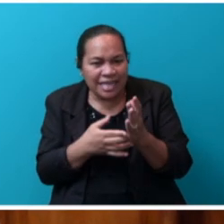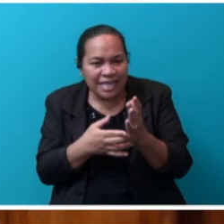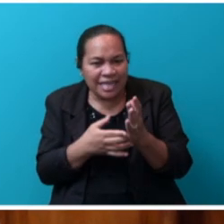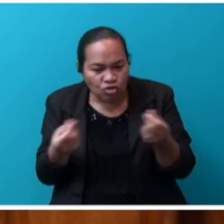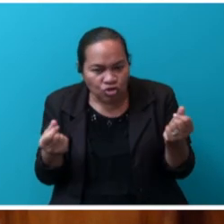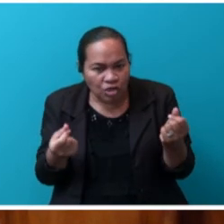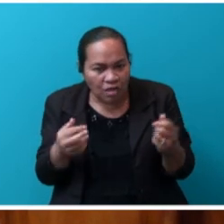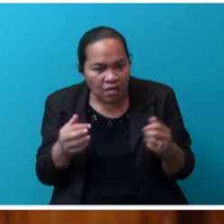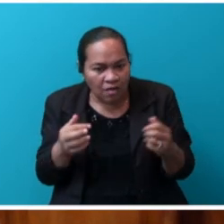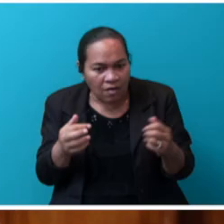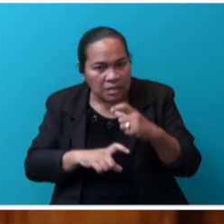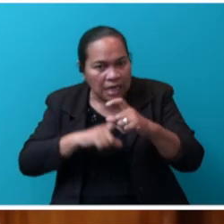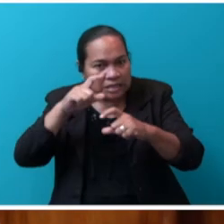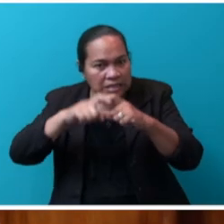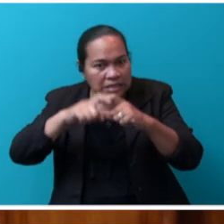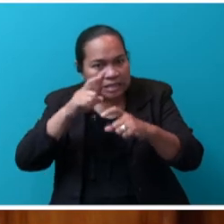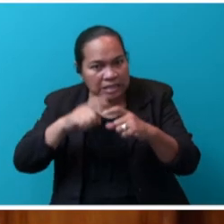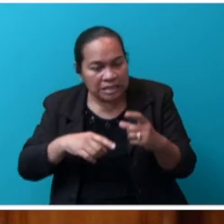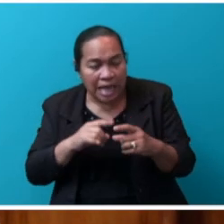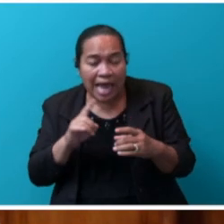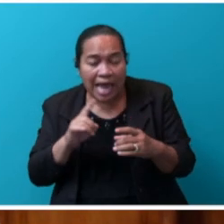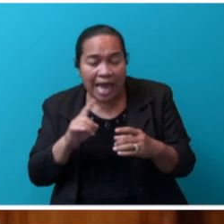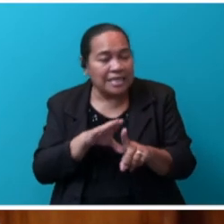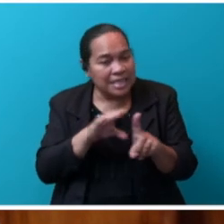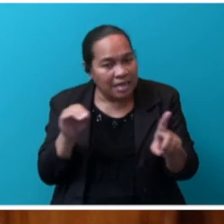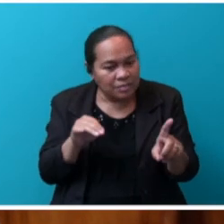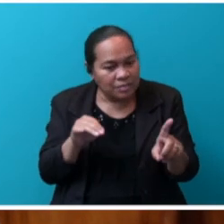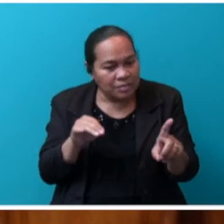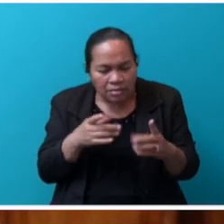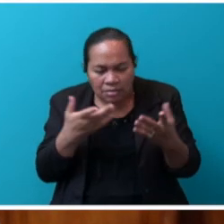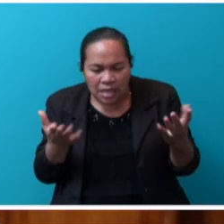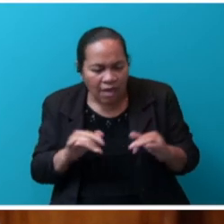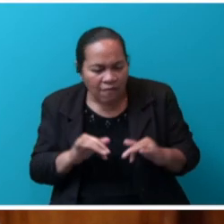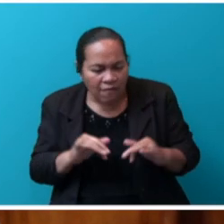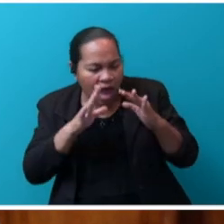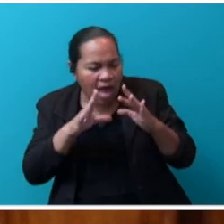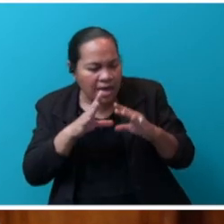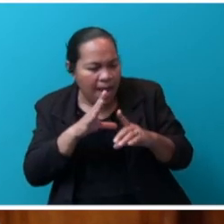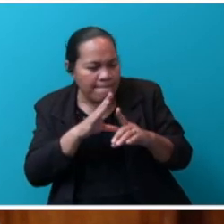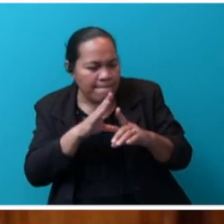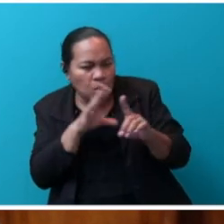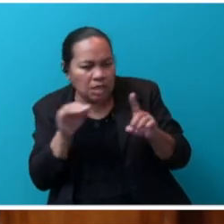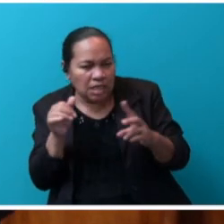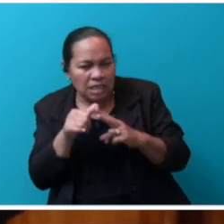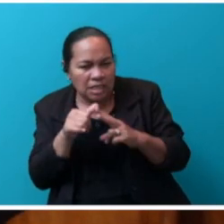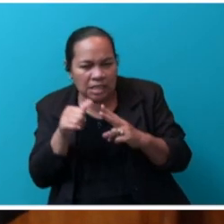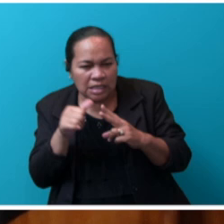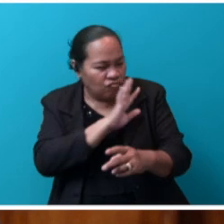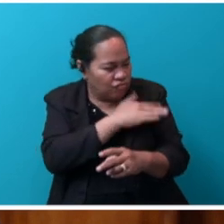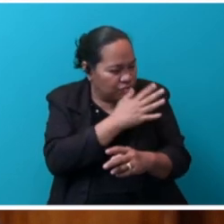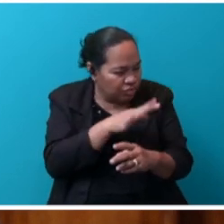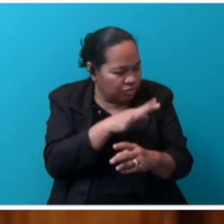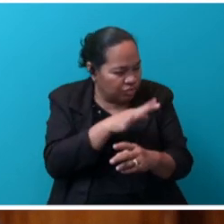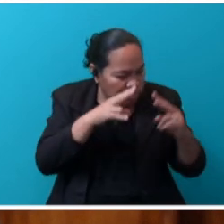structural interventions. This includes detailed flood modeling, feasibility studies, and comprehensive